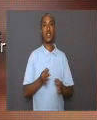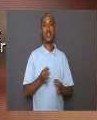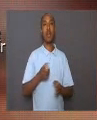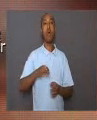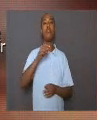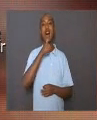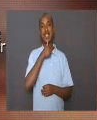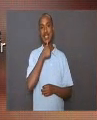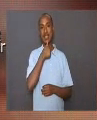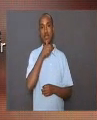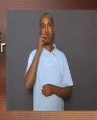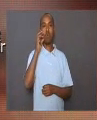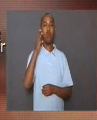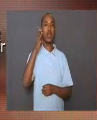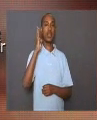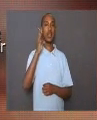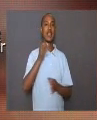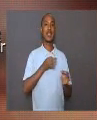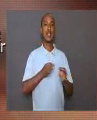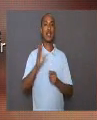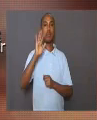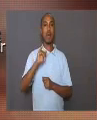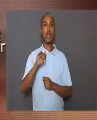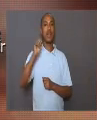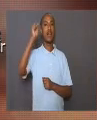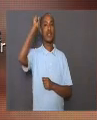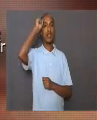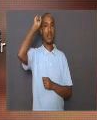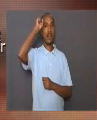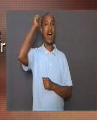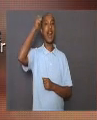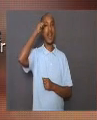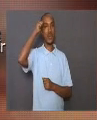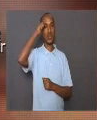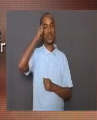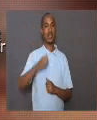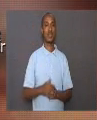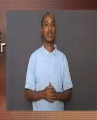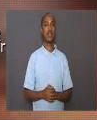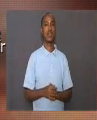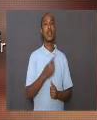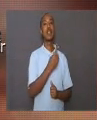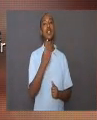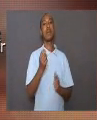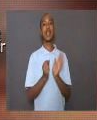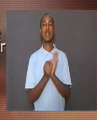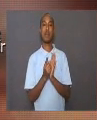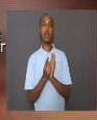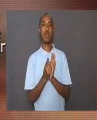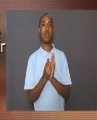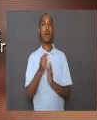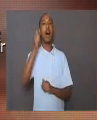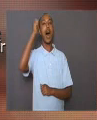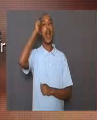of acids was suggested by savant Arrhenius. Some